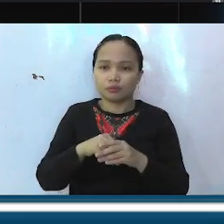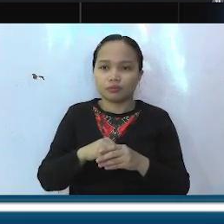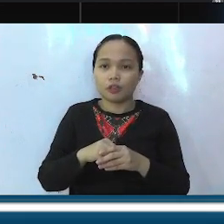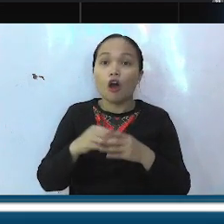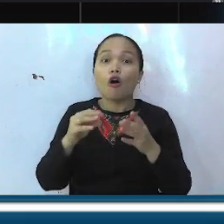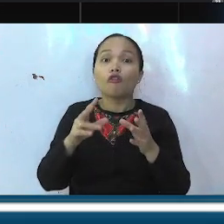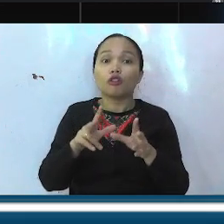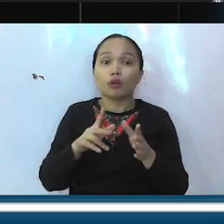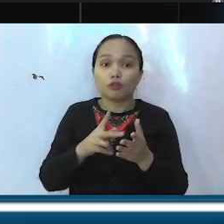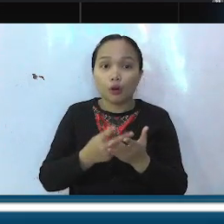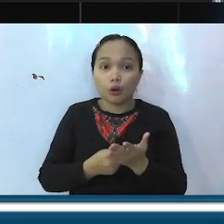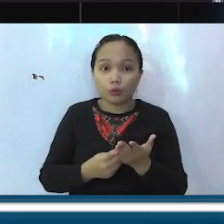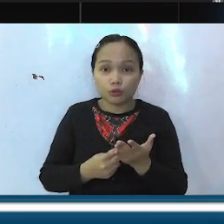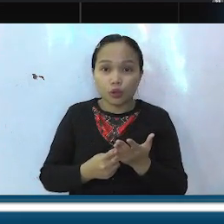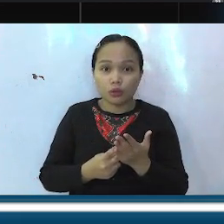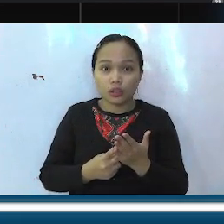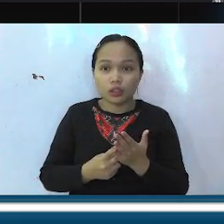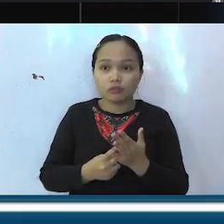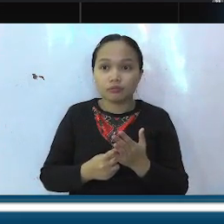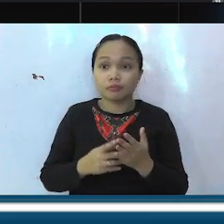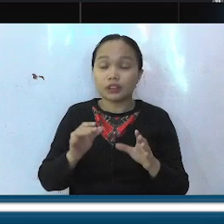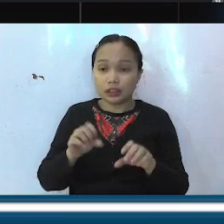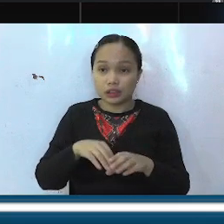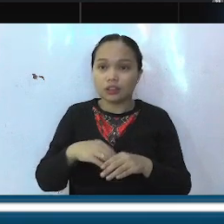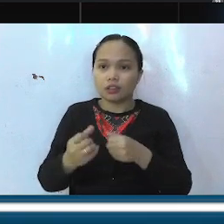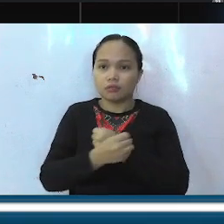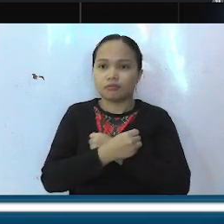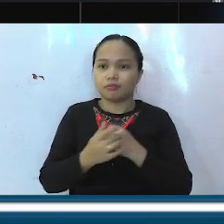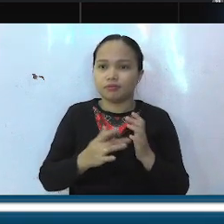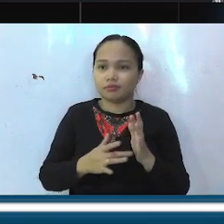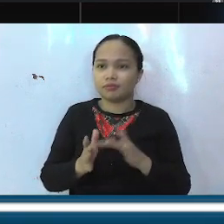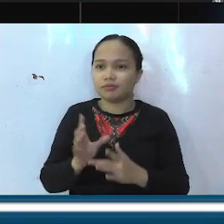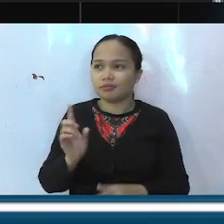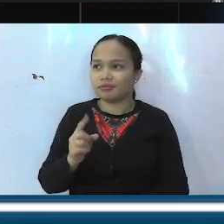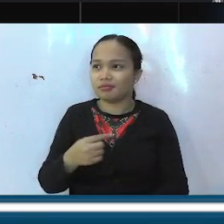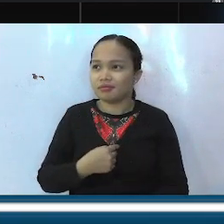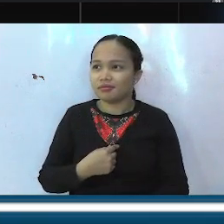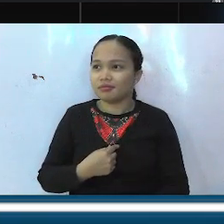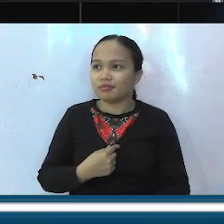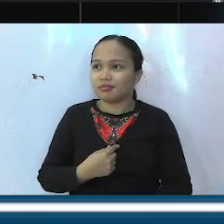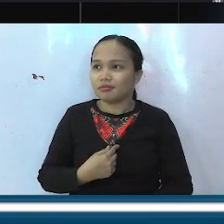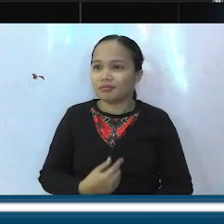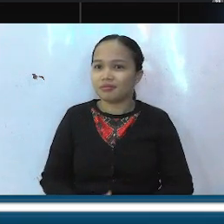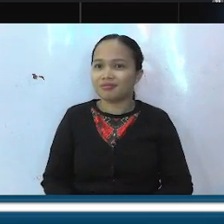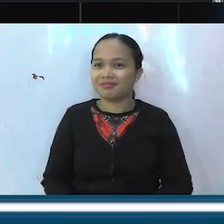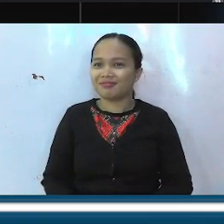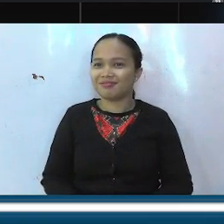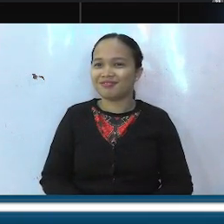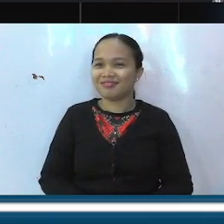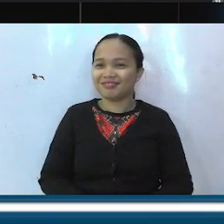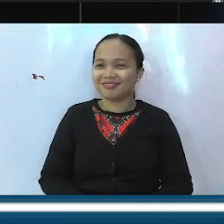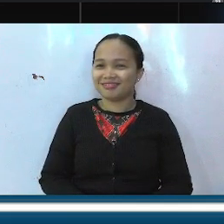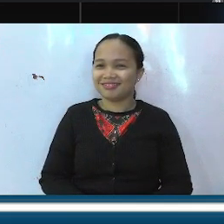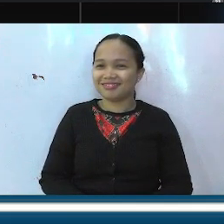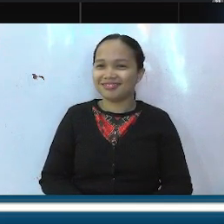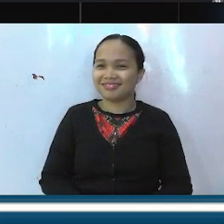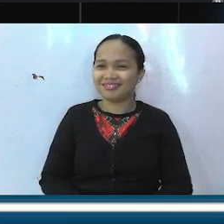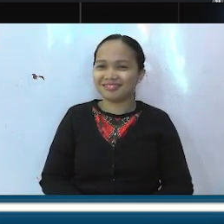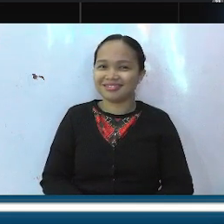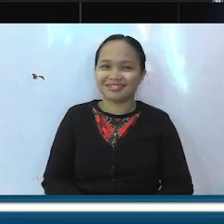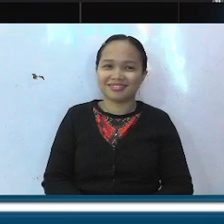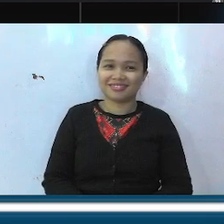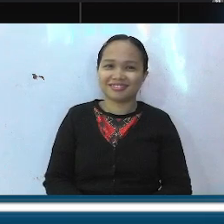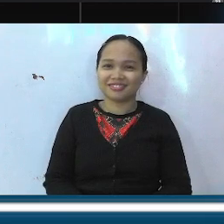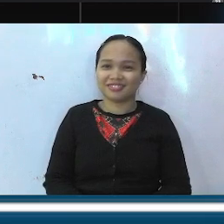That's right. You want to share something, Brother Spencer? No, I should be down there. Yeah. Yeah, but we have a question for